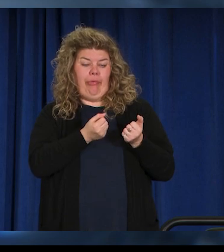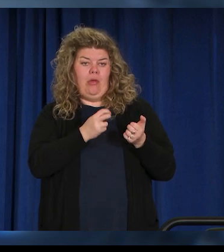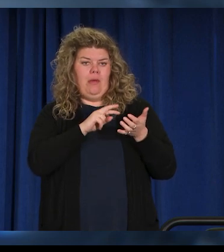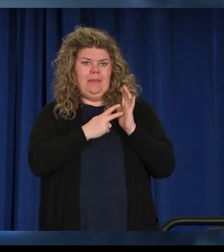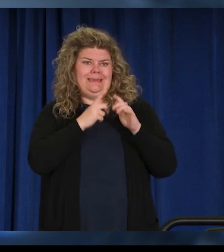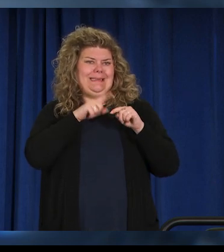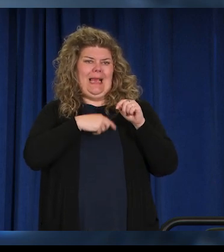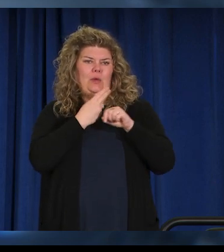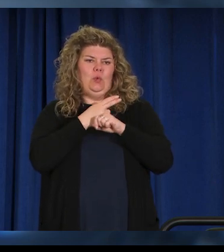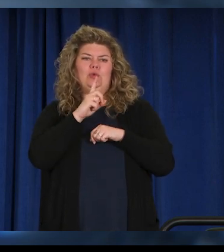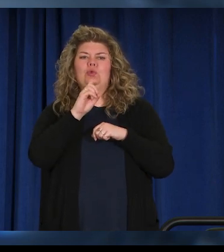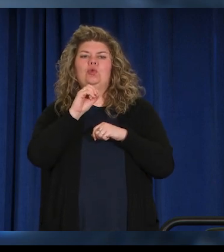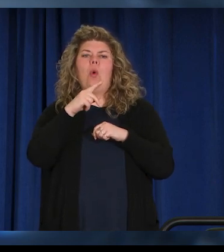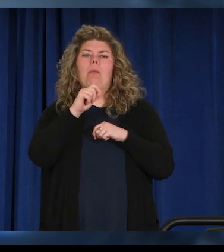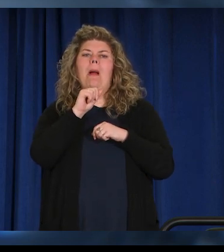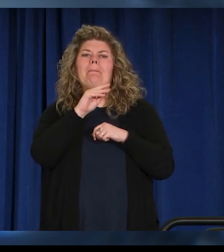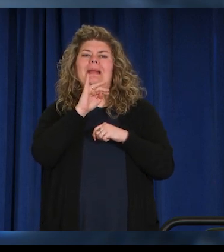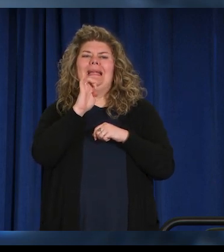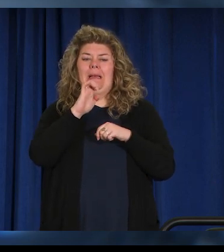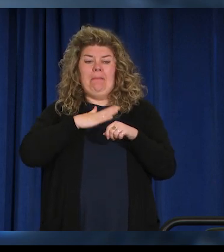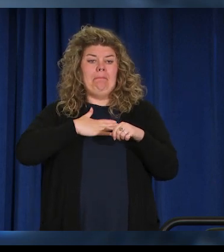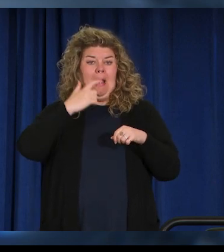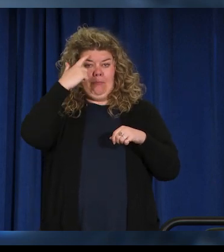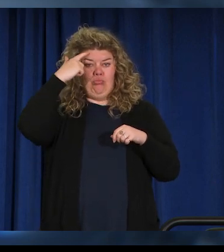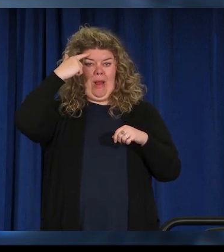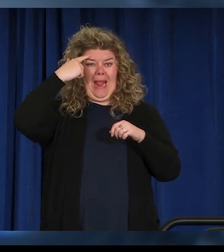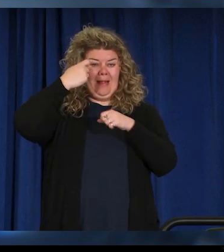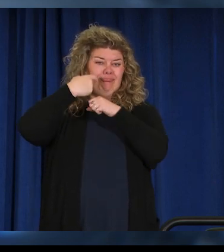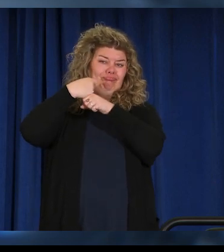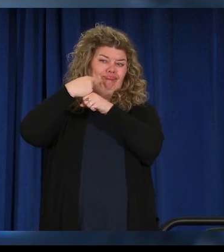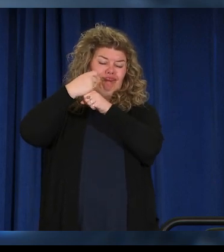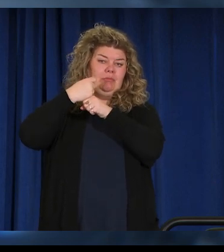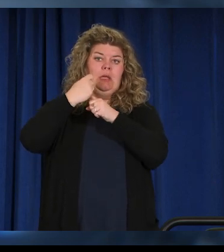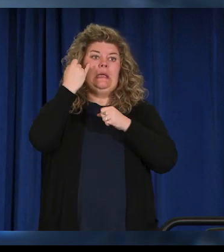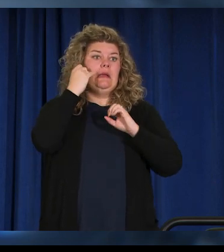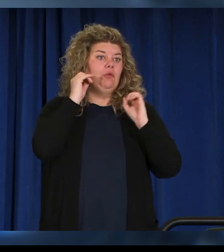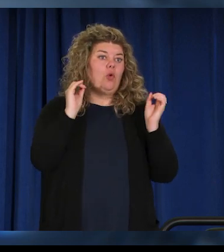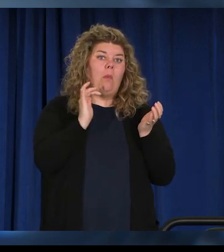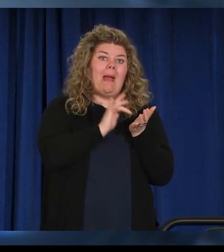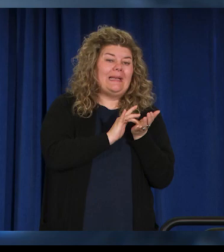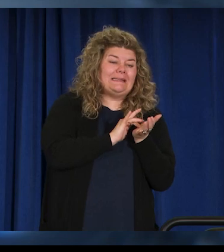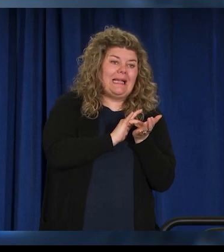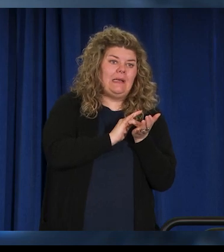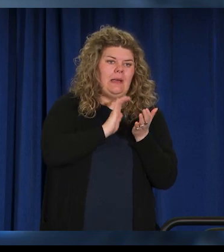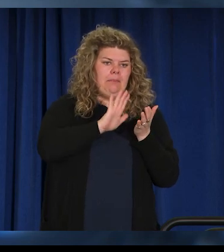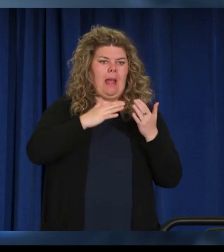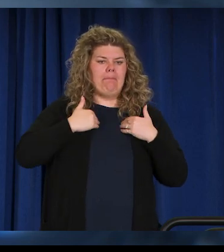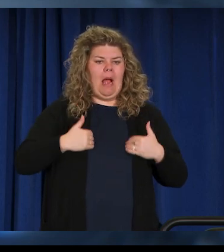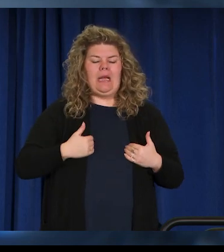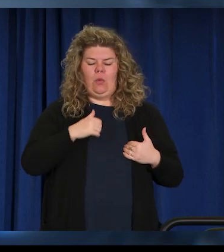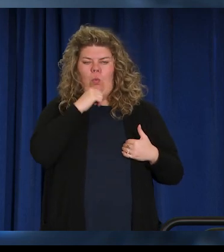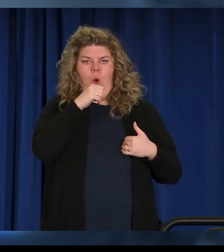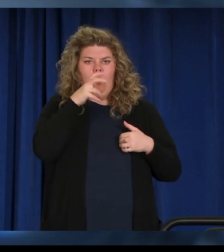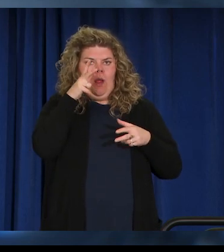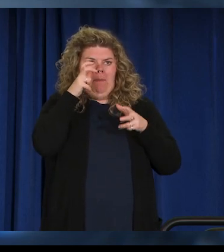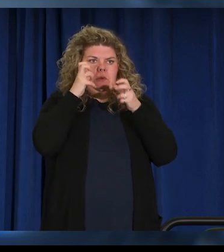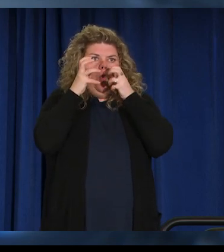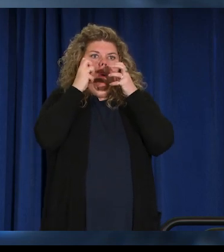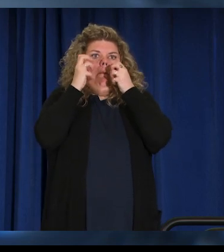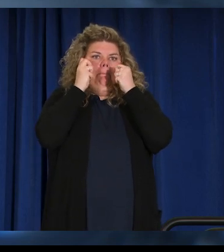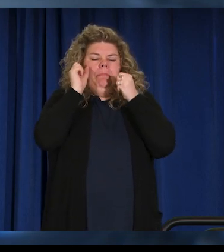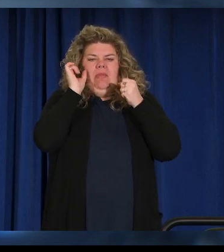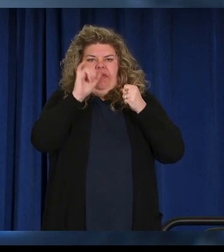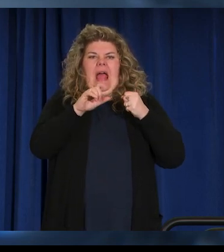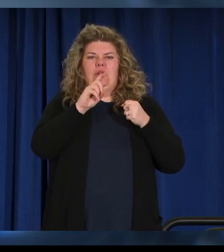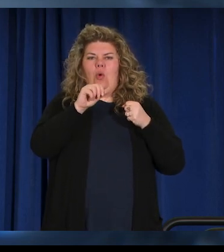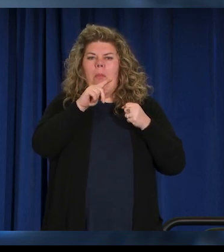limited dopamine that my brain makes. So without medication, that stops my body from quickly reabsorbing that small amount of